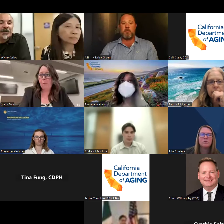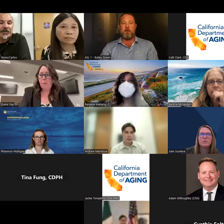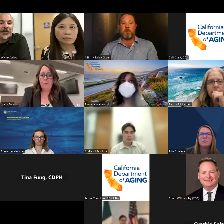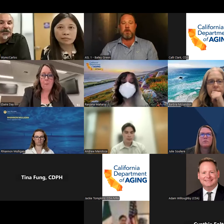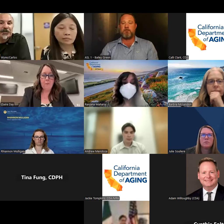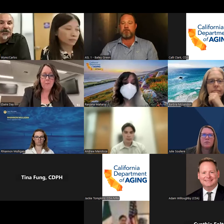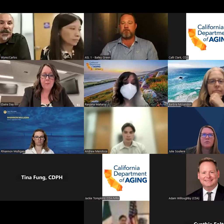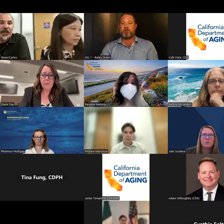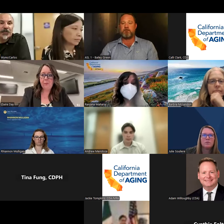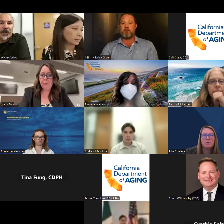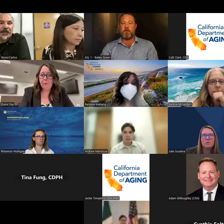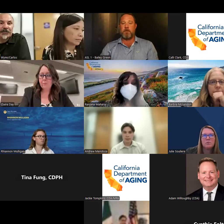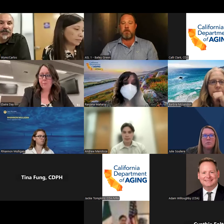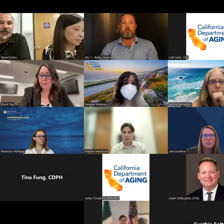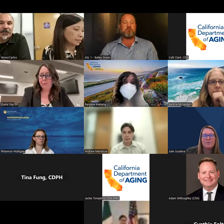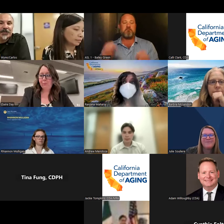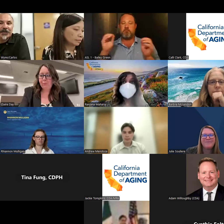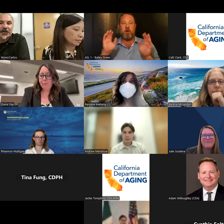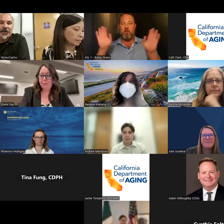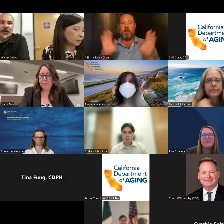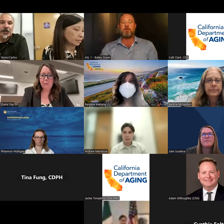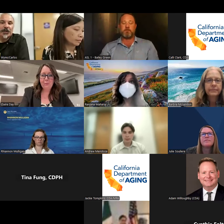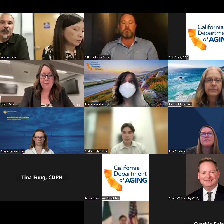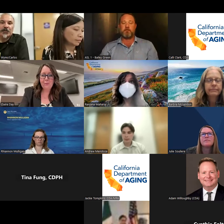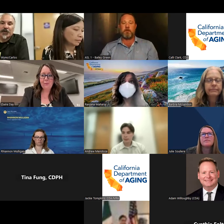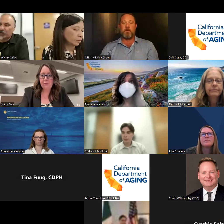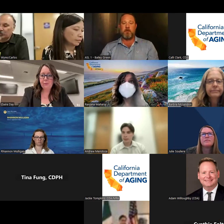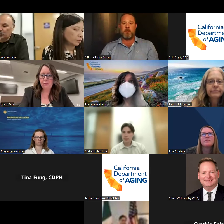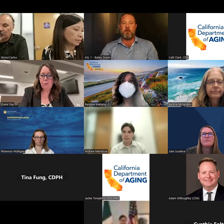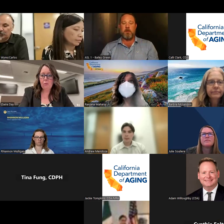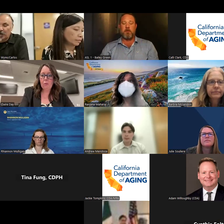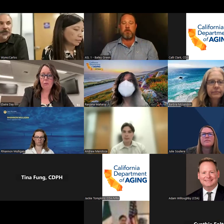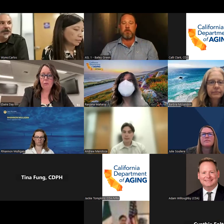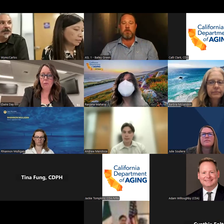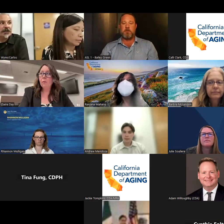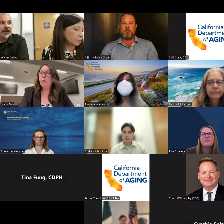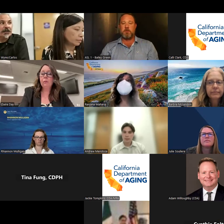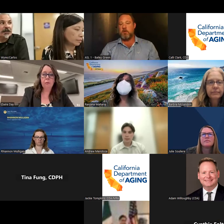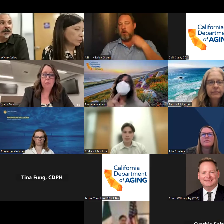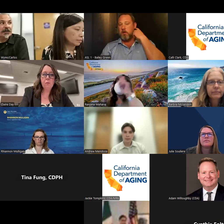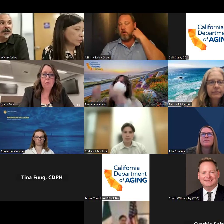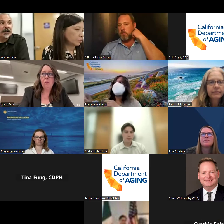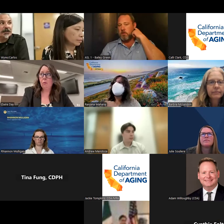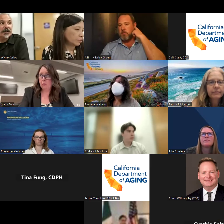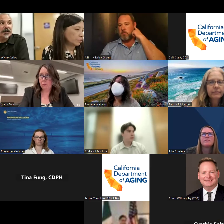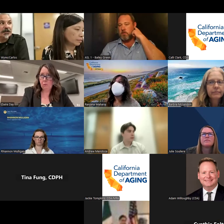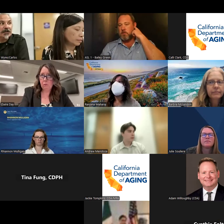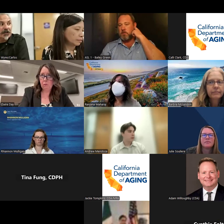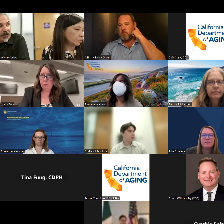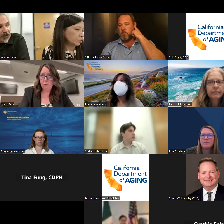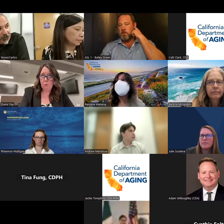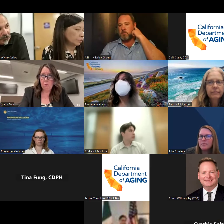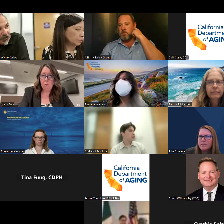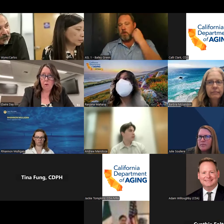All right, no hands are raised. We're going to move it on to public. Get on to Sarah real